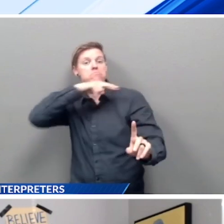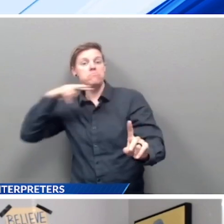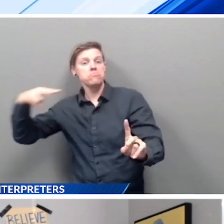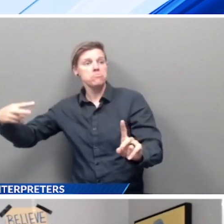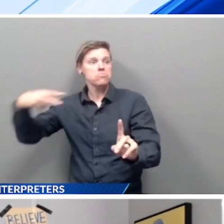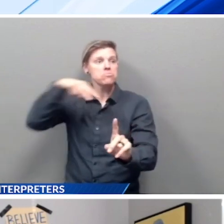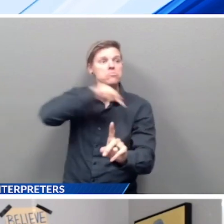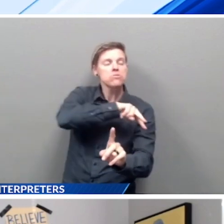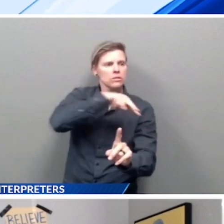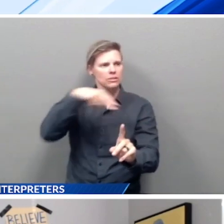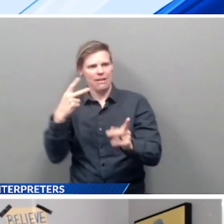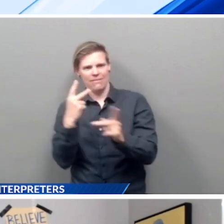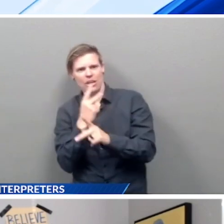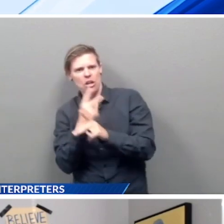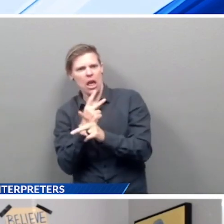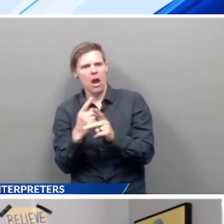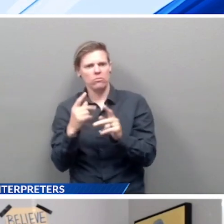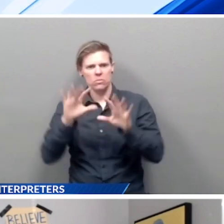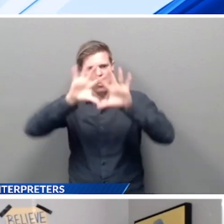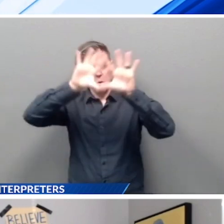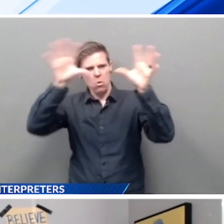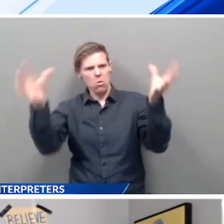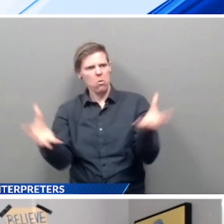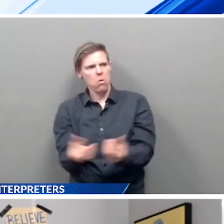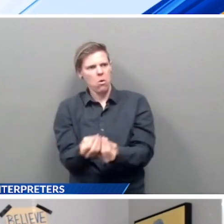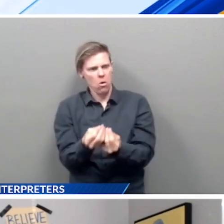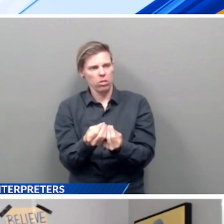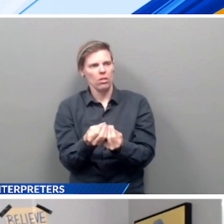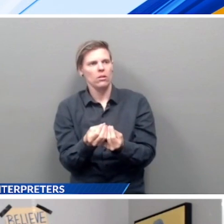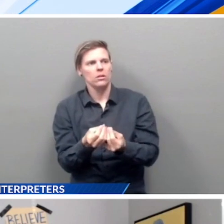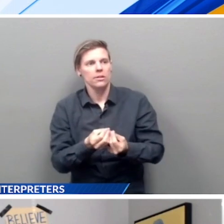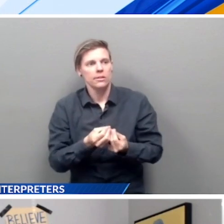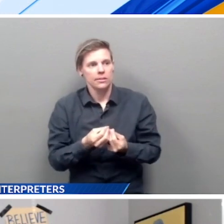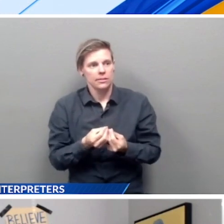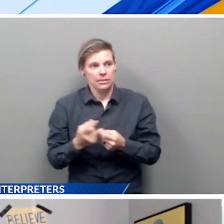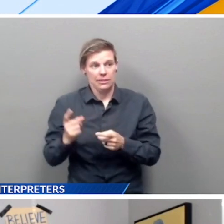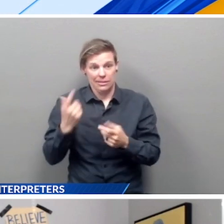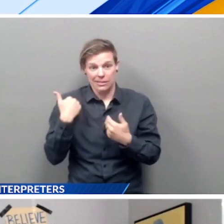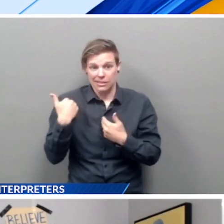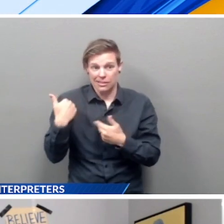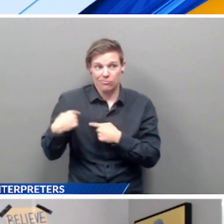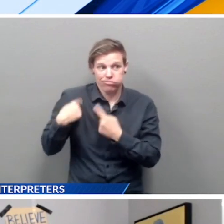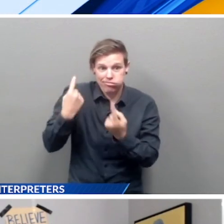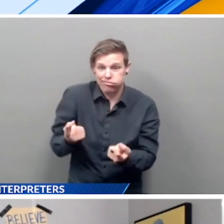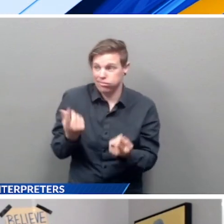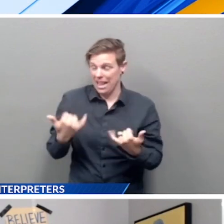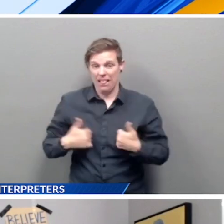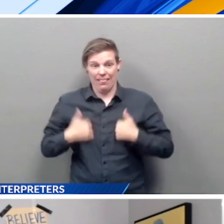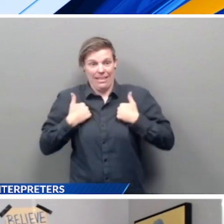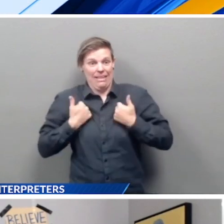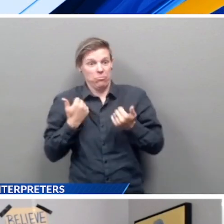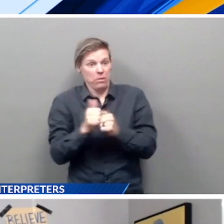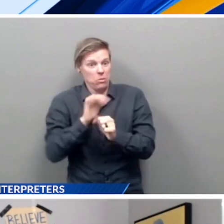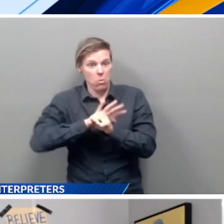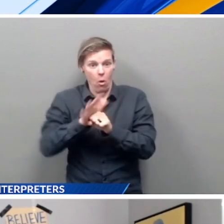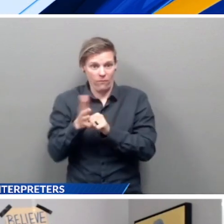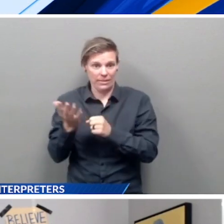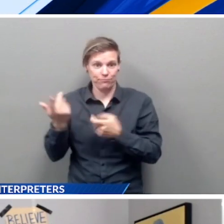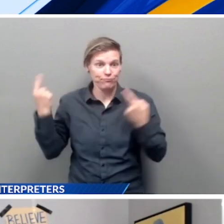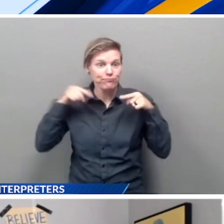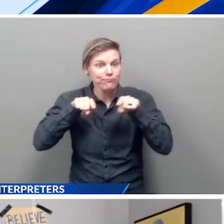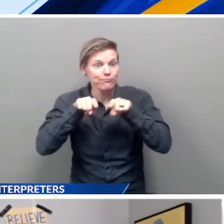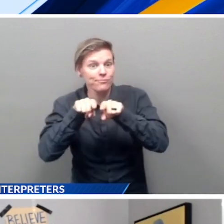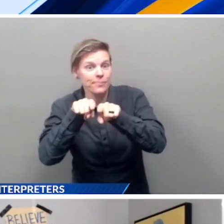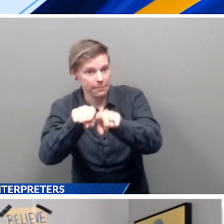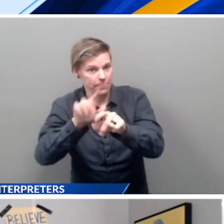know, how do we continue to live with COVID, and how do we continue operating here in the Department of Health without exhausting